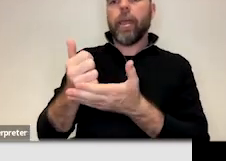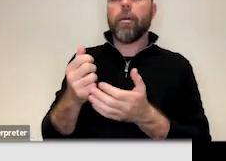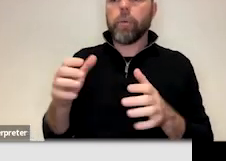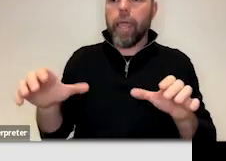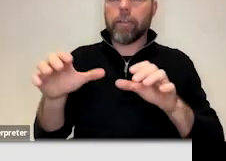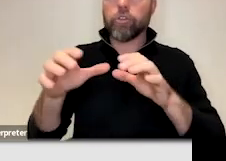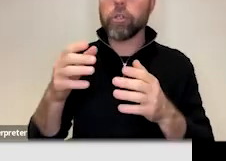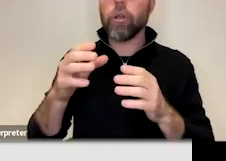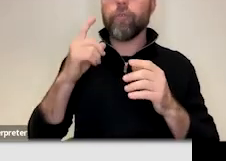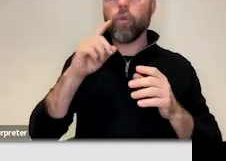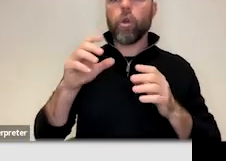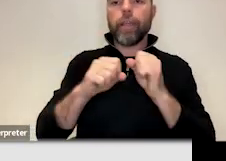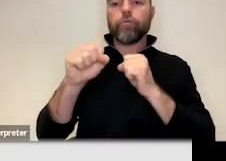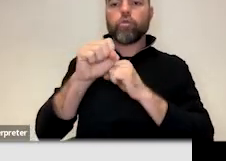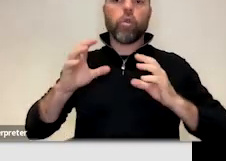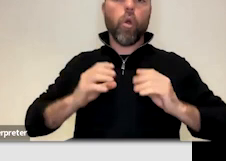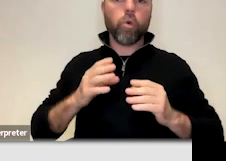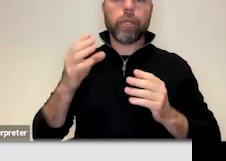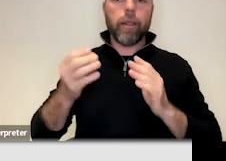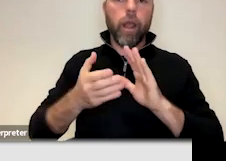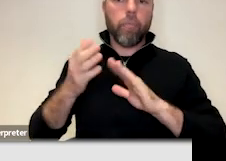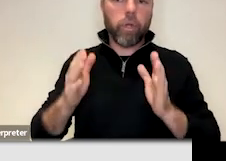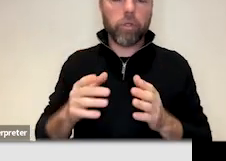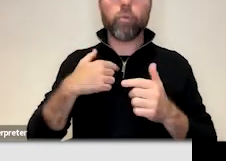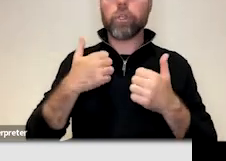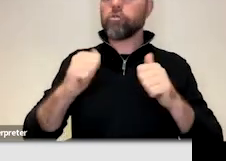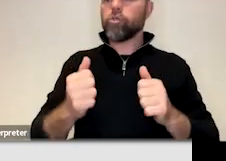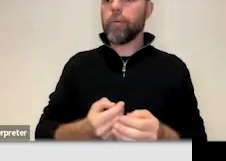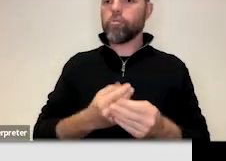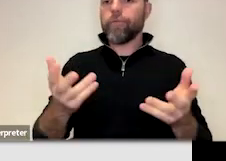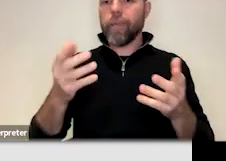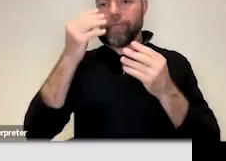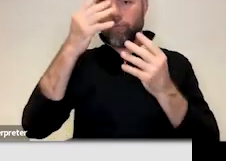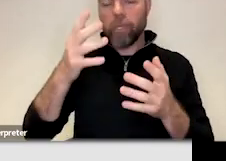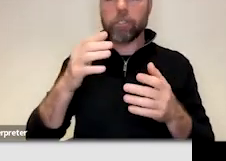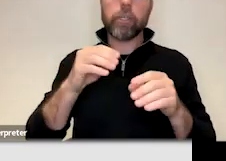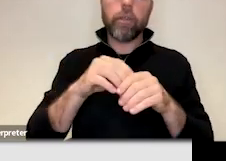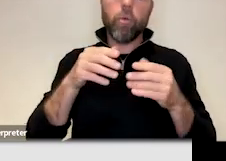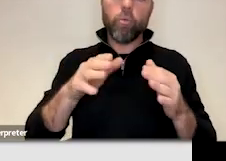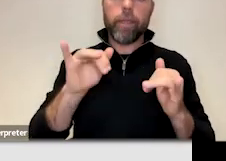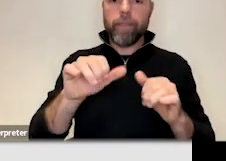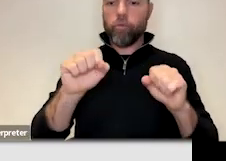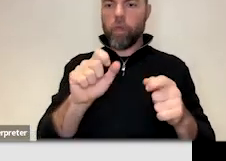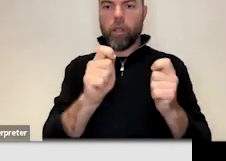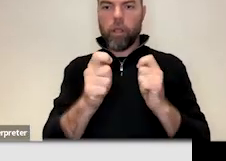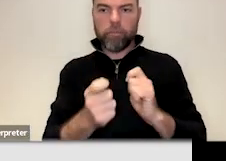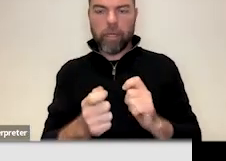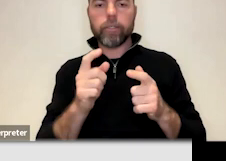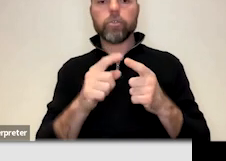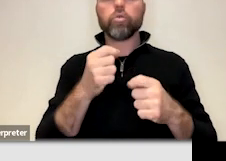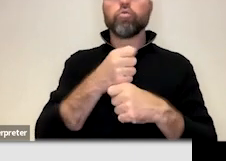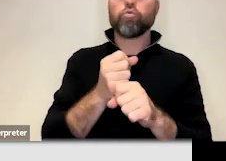and operators. And we try to provide this information in ways that are customizable. You can